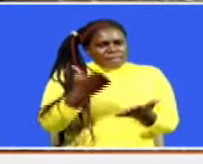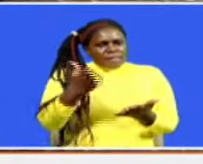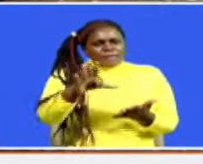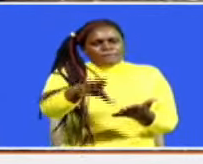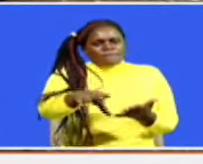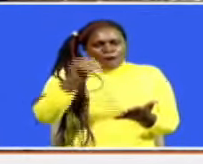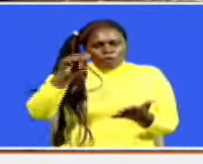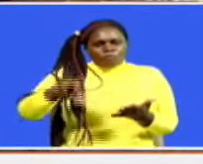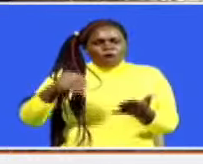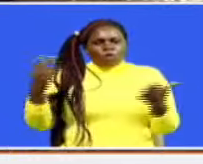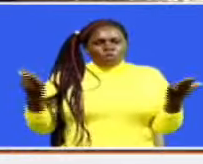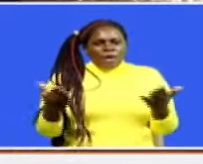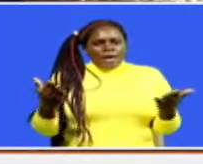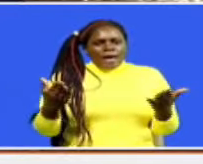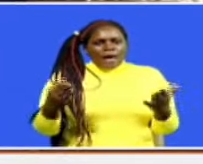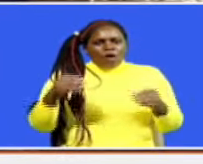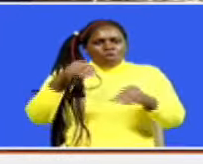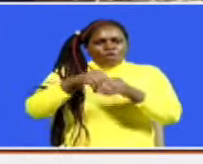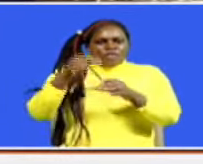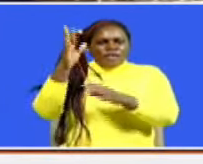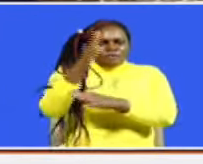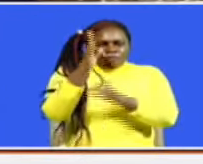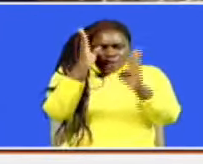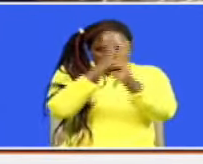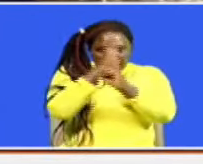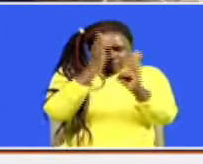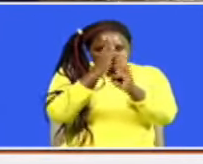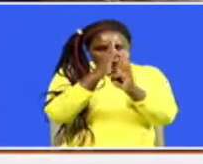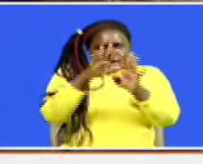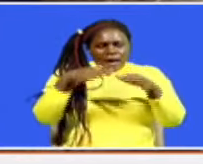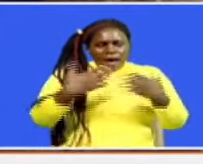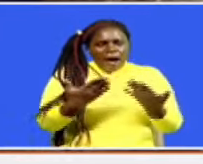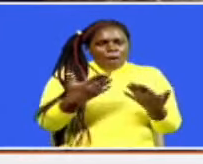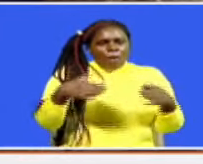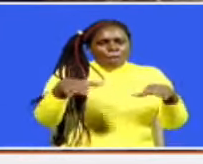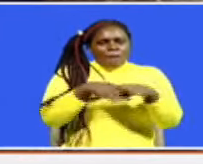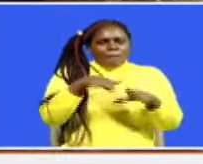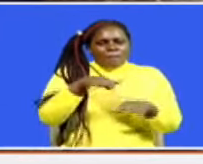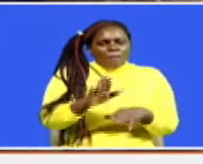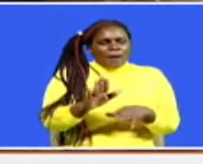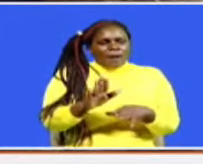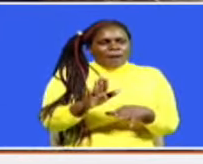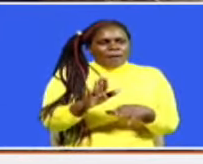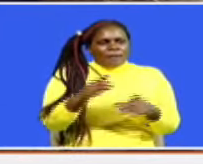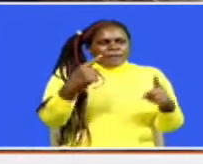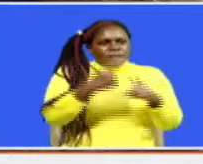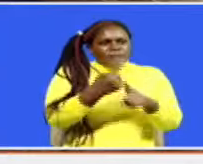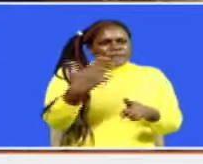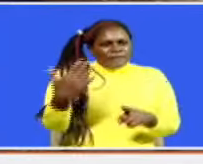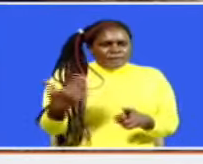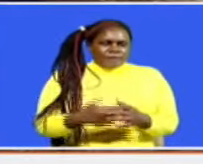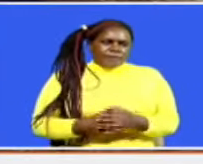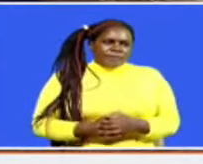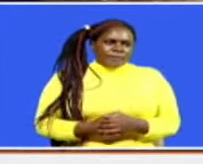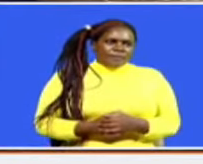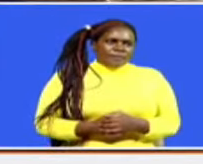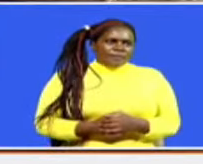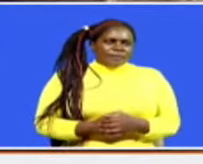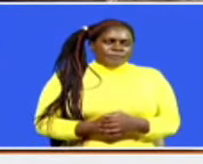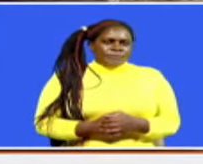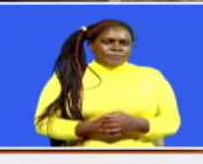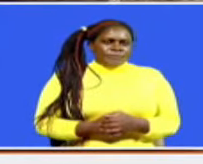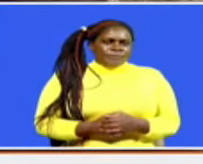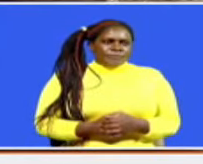was found in Eden, and the way they were dismembered, the severance of the bodies of the victim, can only be